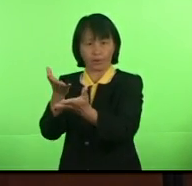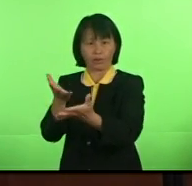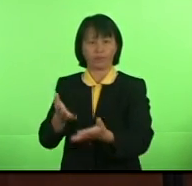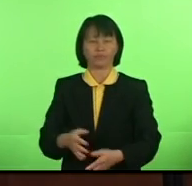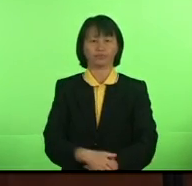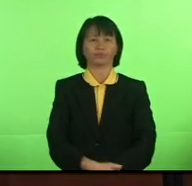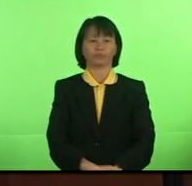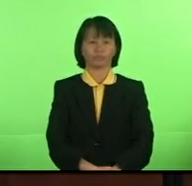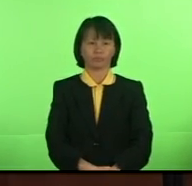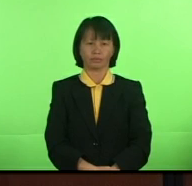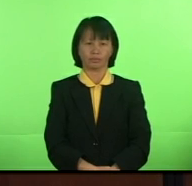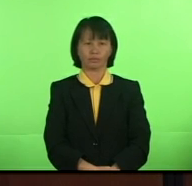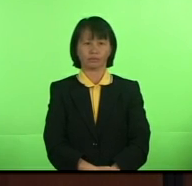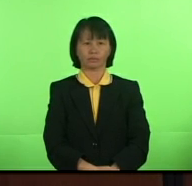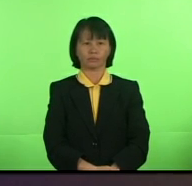discourse markers.